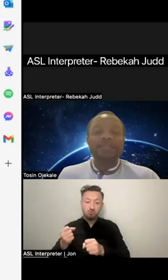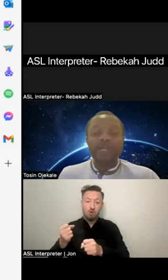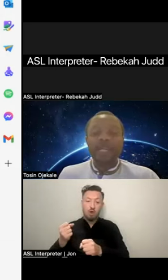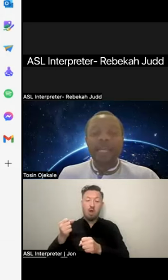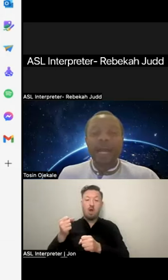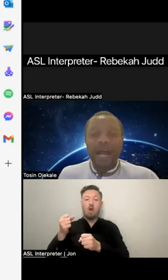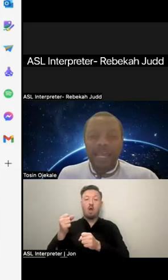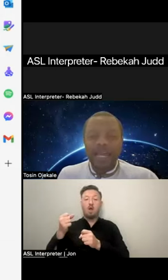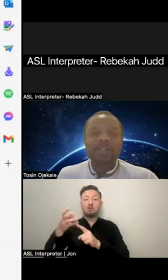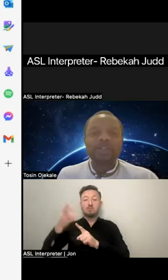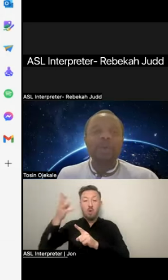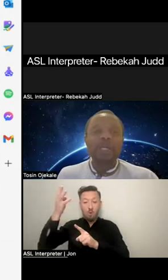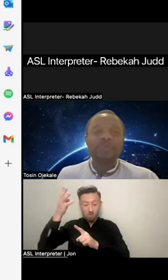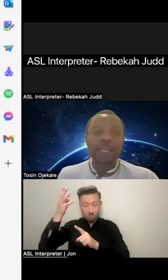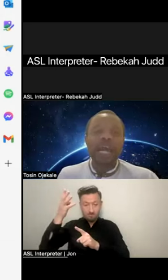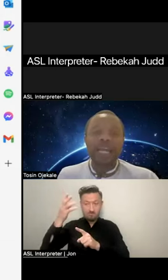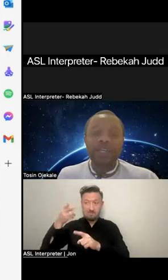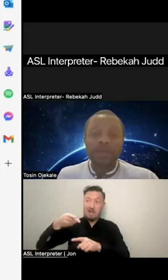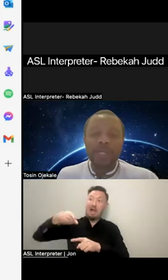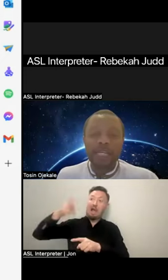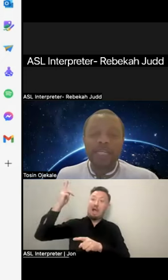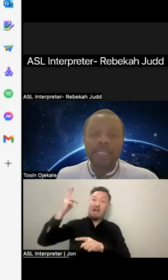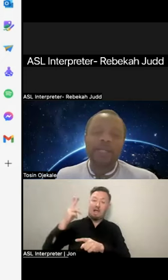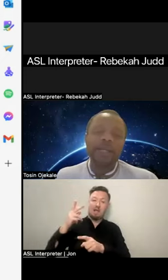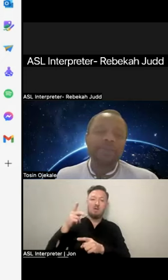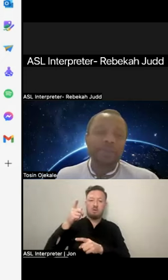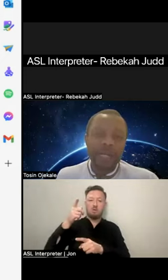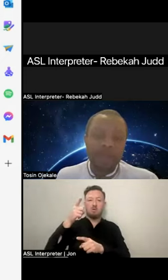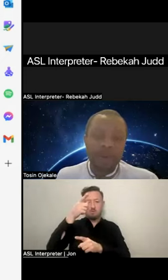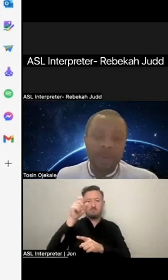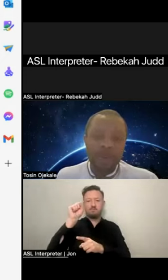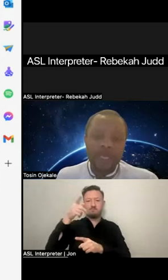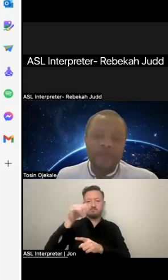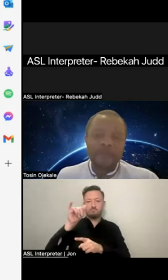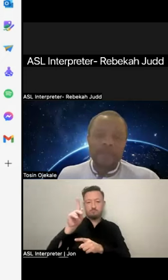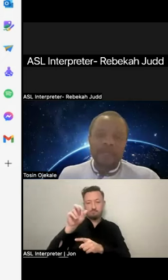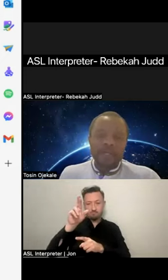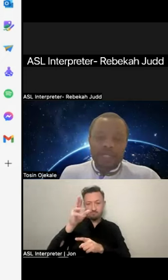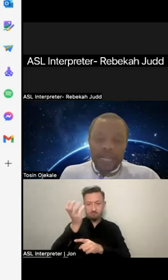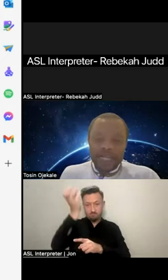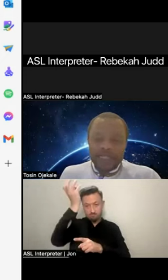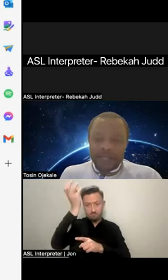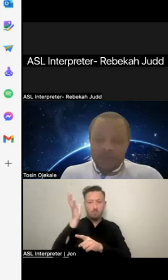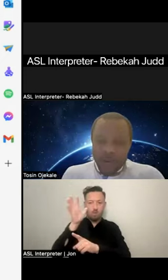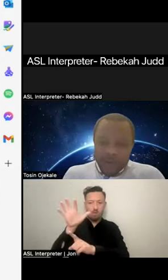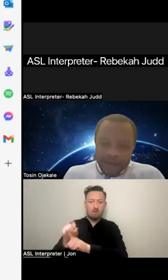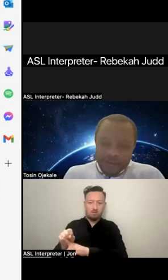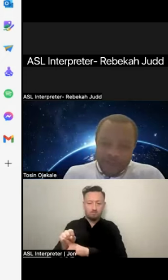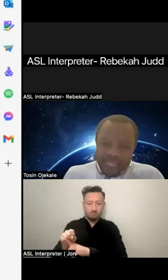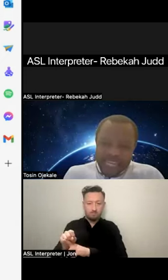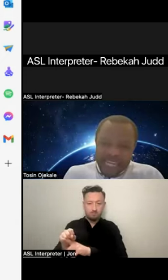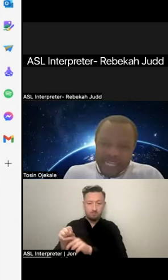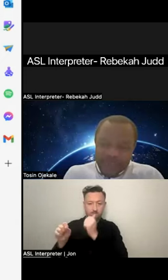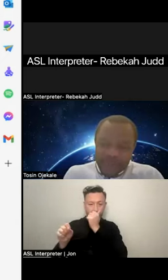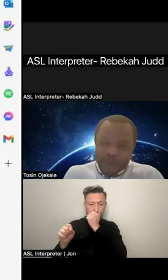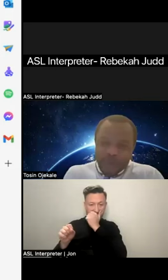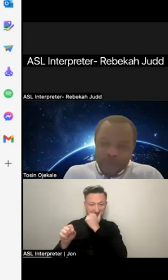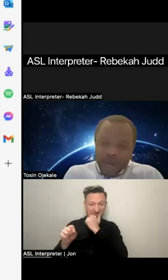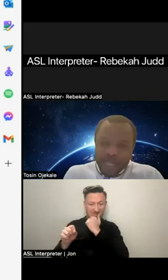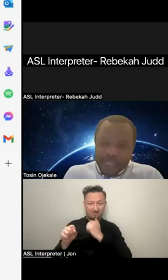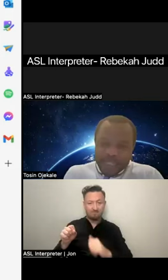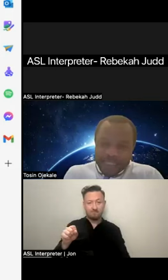is really high and smoke is really high, you need a sprinkler bulb. Then when you have something a